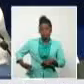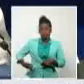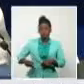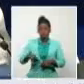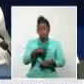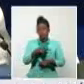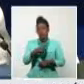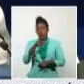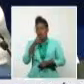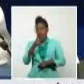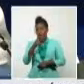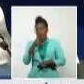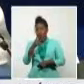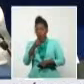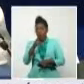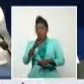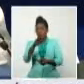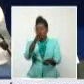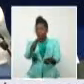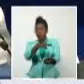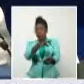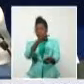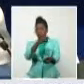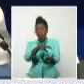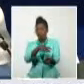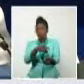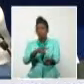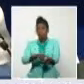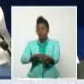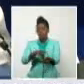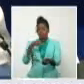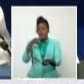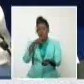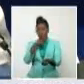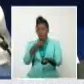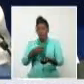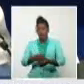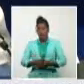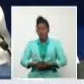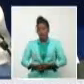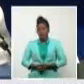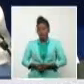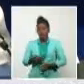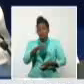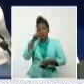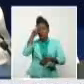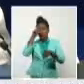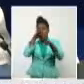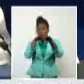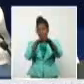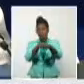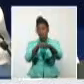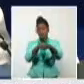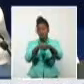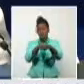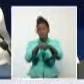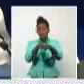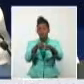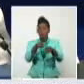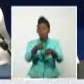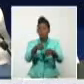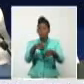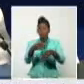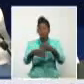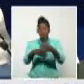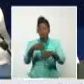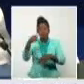with a history of high blood pressure, diabetes, chronic renal insufficiency,